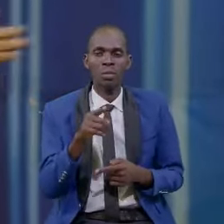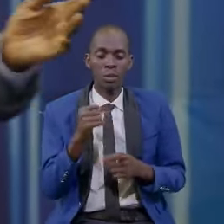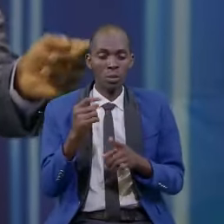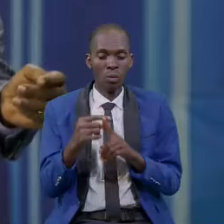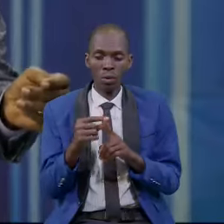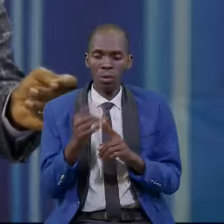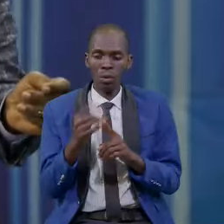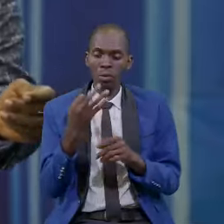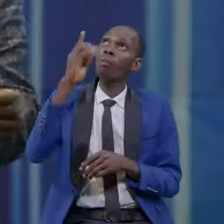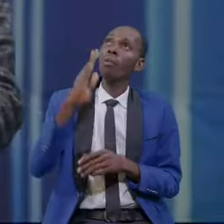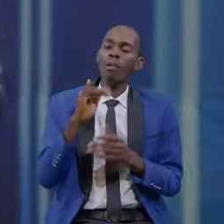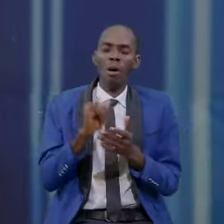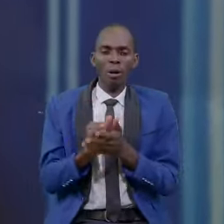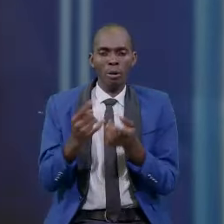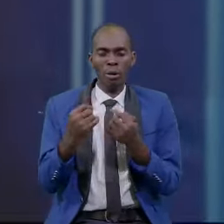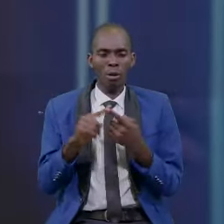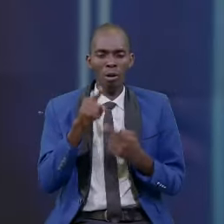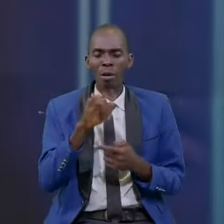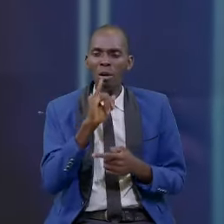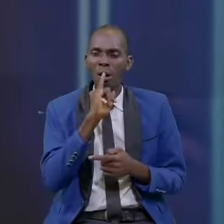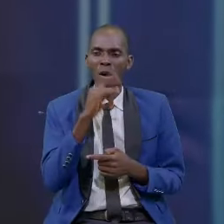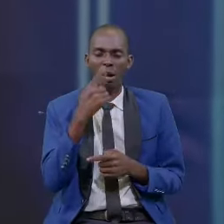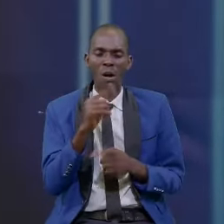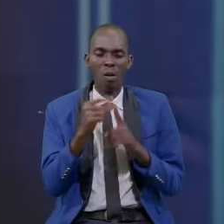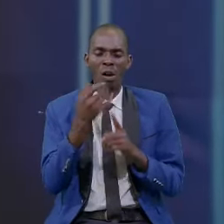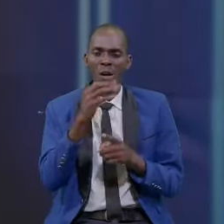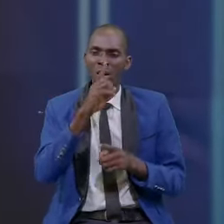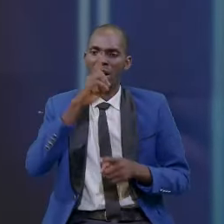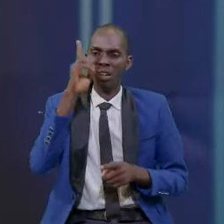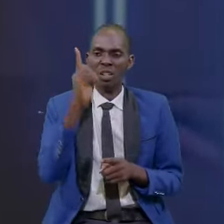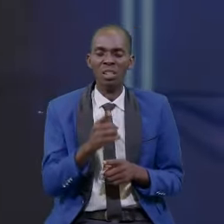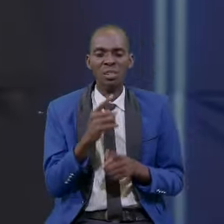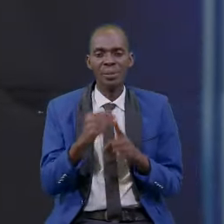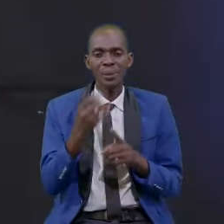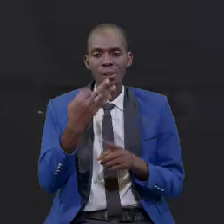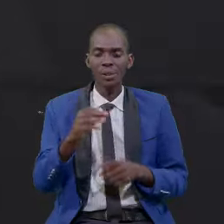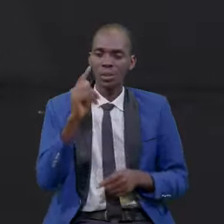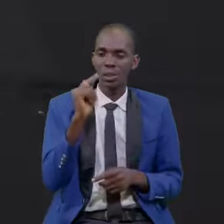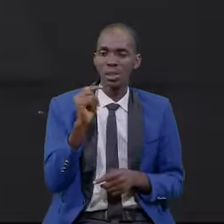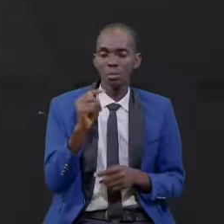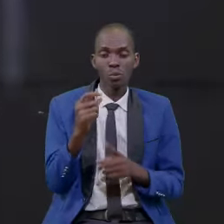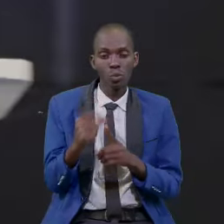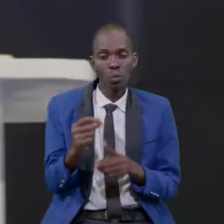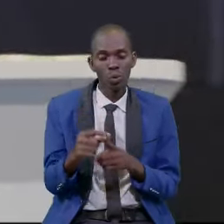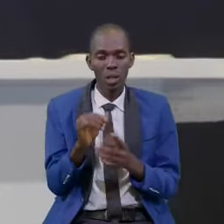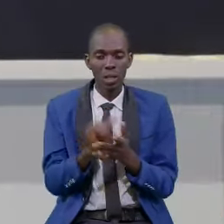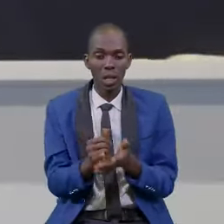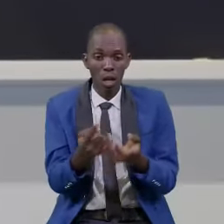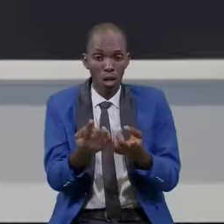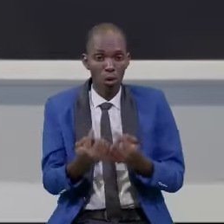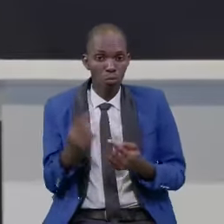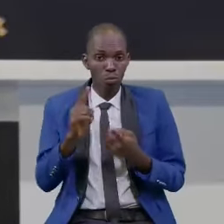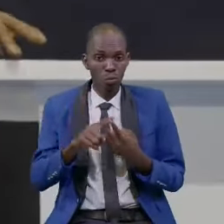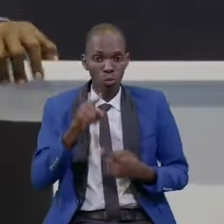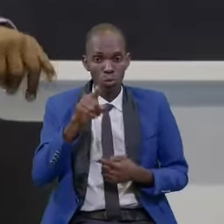The words that come to you with testimony, the words that come to you with